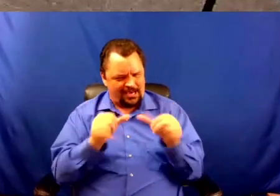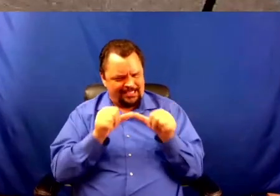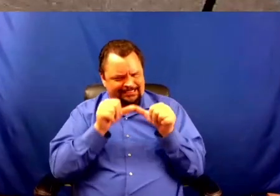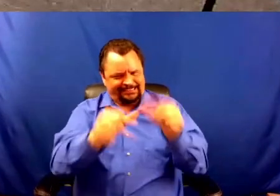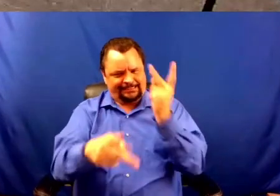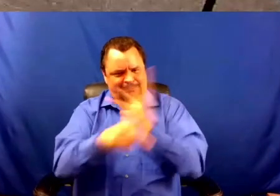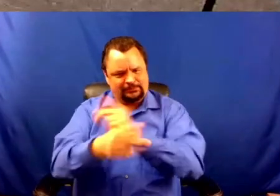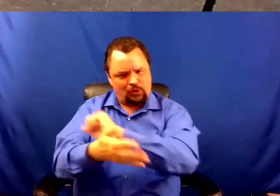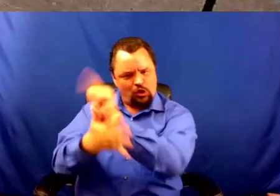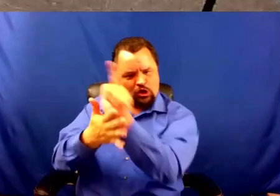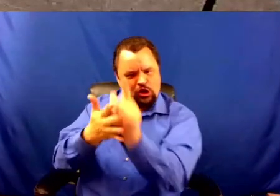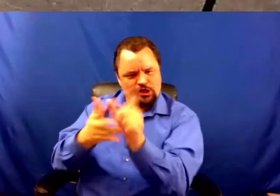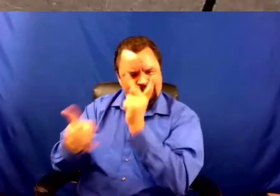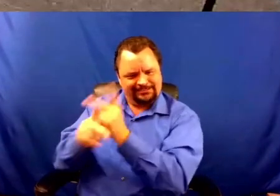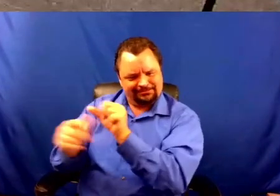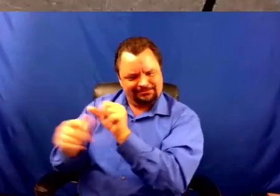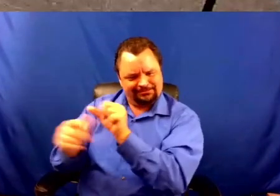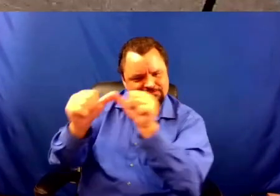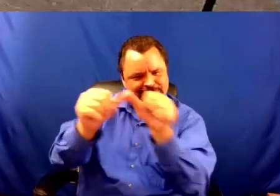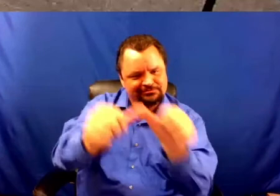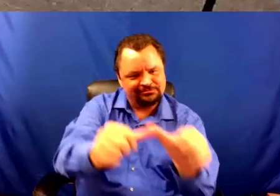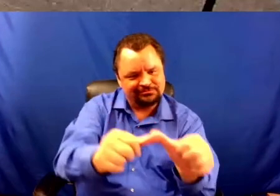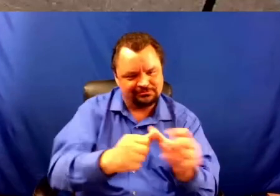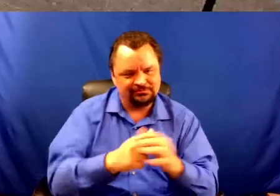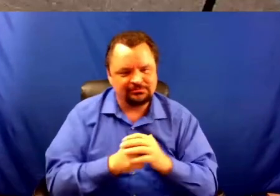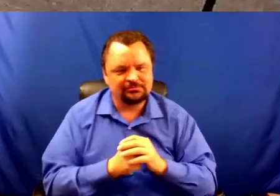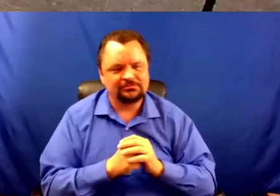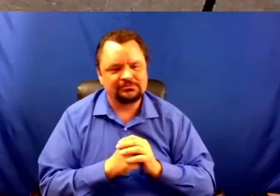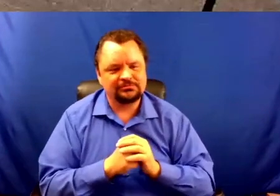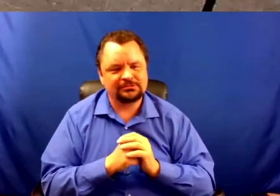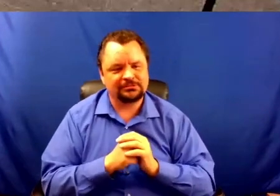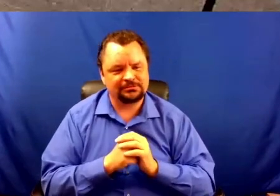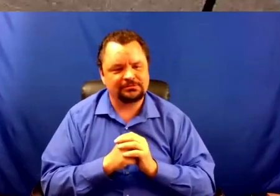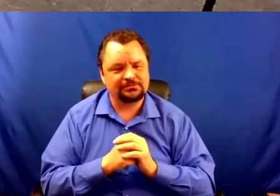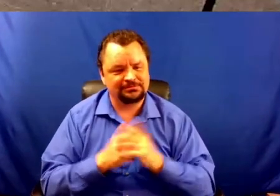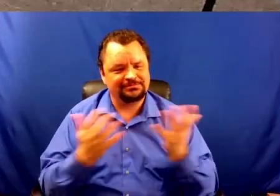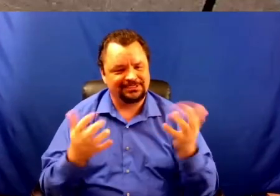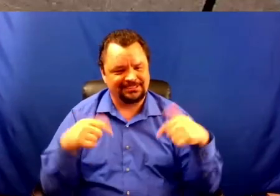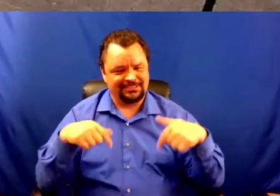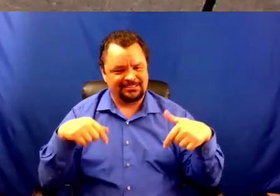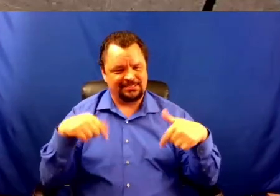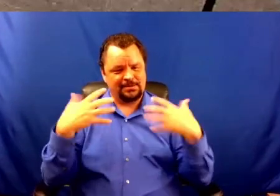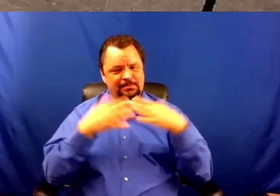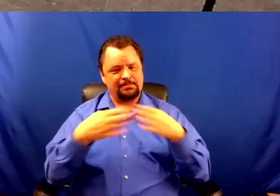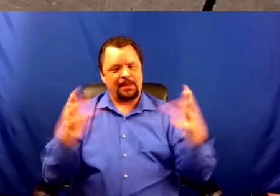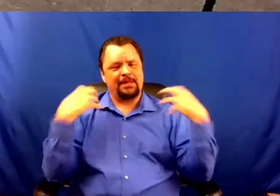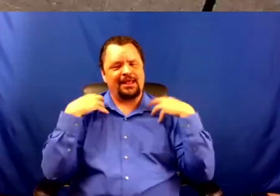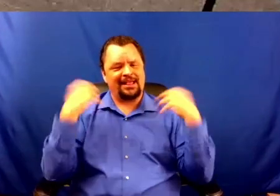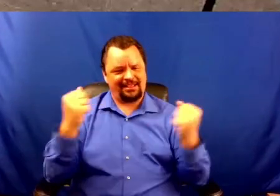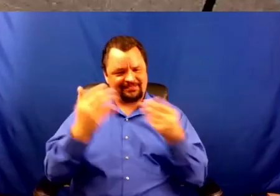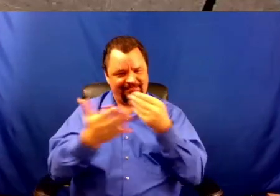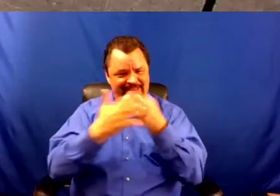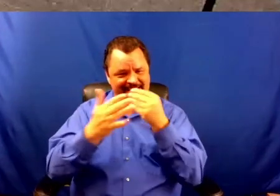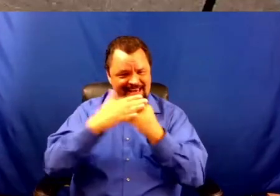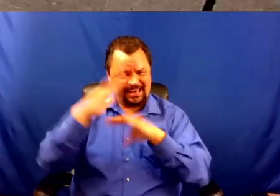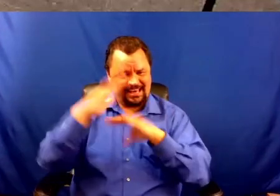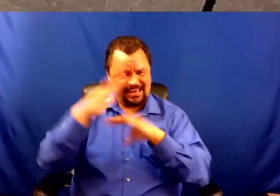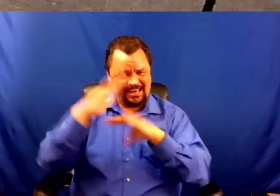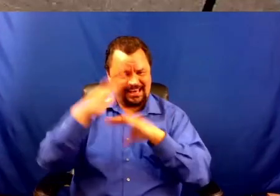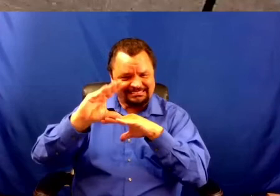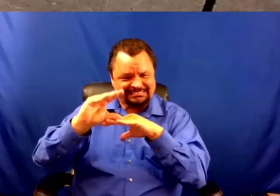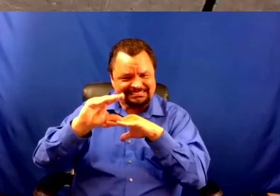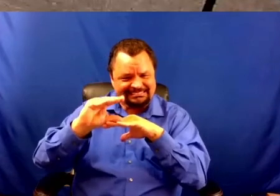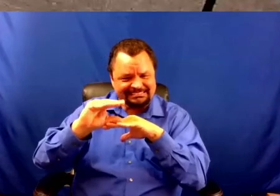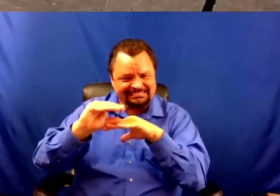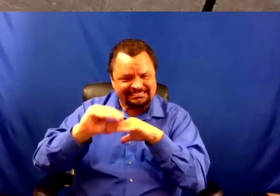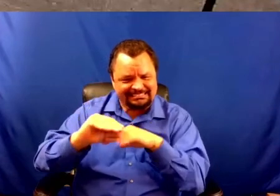Wu's comment that local public health is underfunded. I agree wholeheartedly. I've been in this career for 20 years and